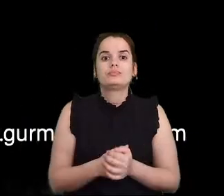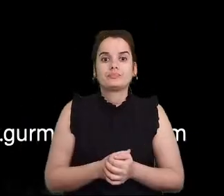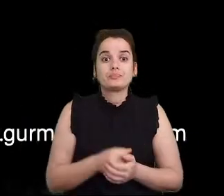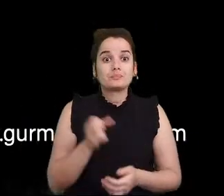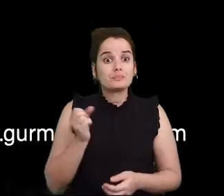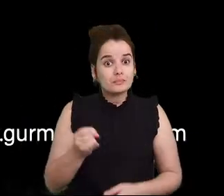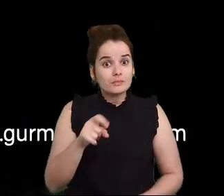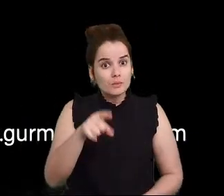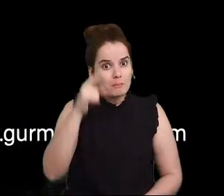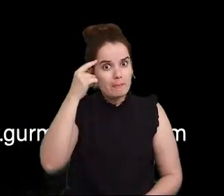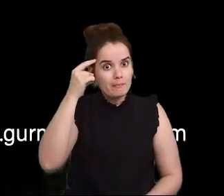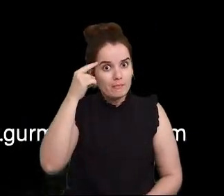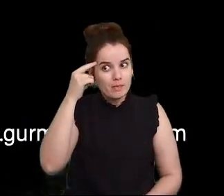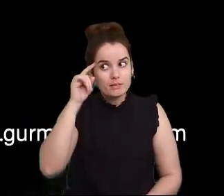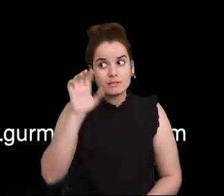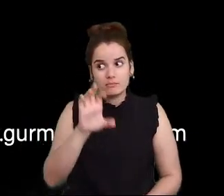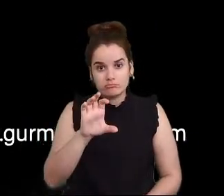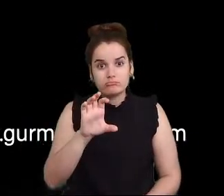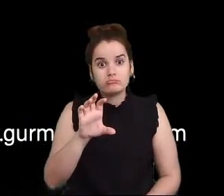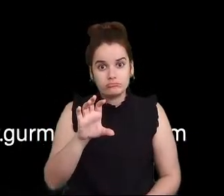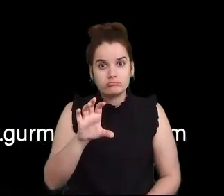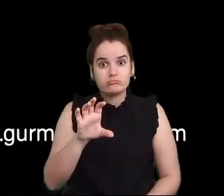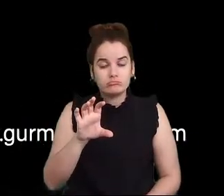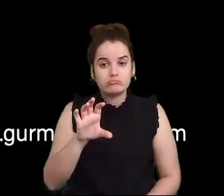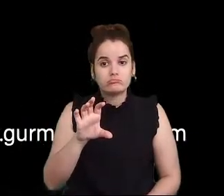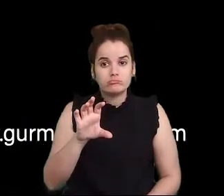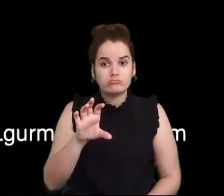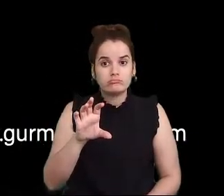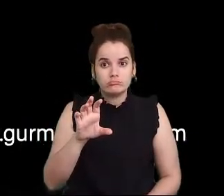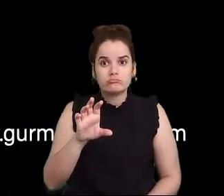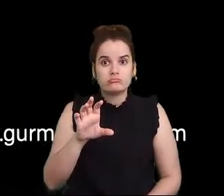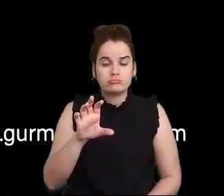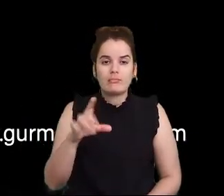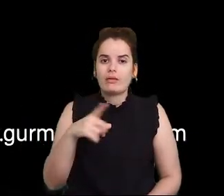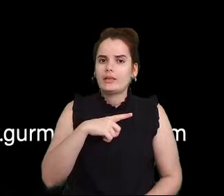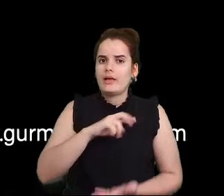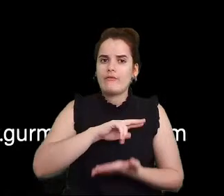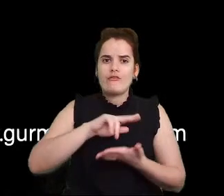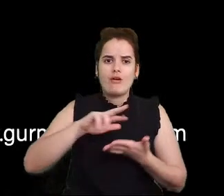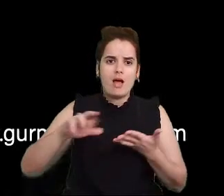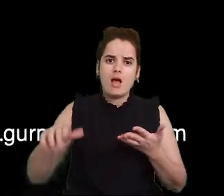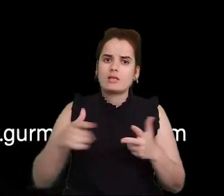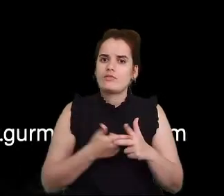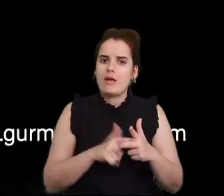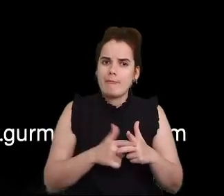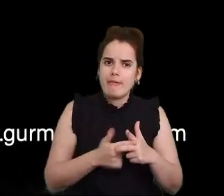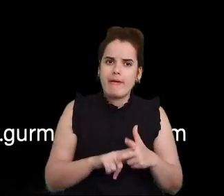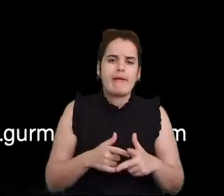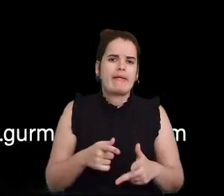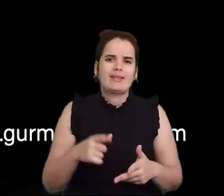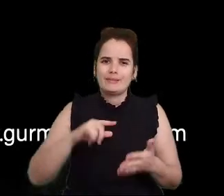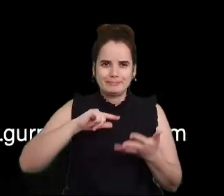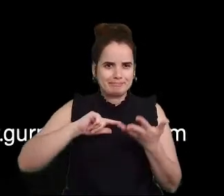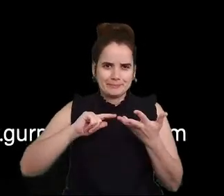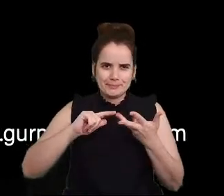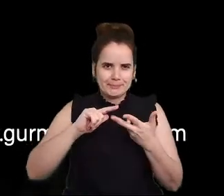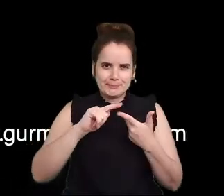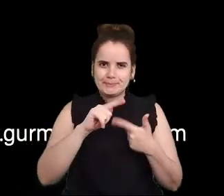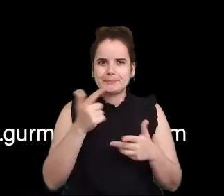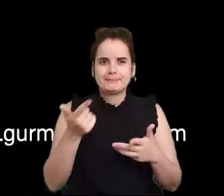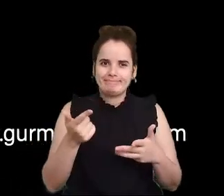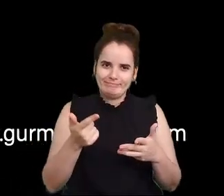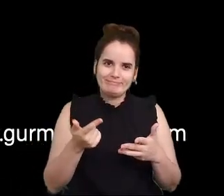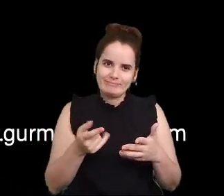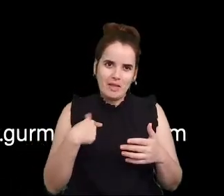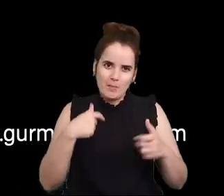that is what, like all these tools like Flourish, Data Wrapper, Tableau, Power BI, R, whatever I might